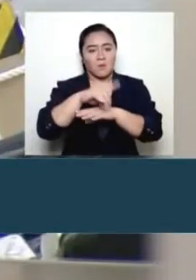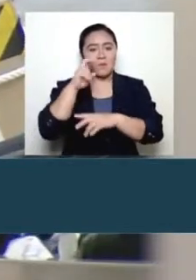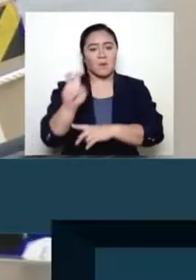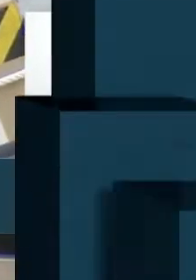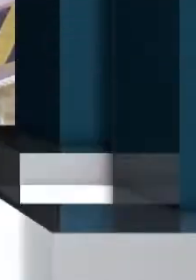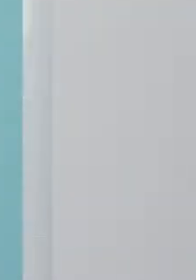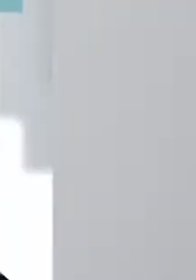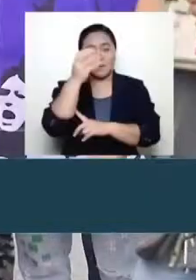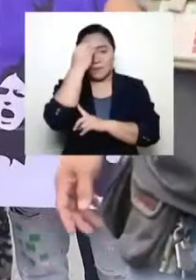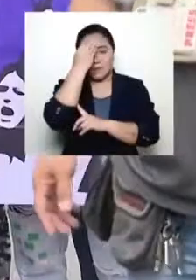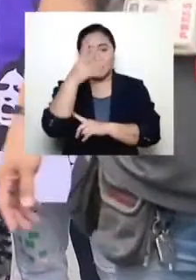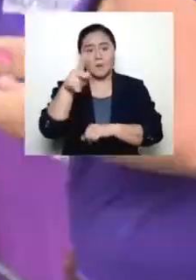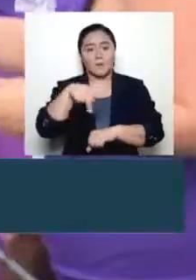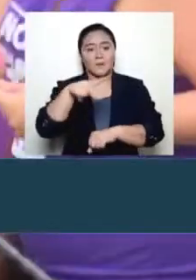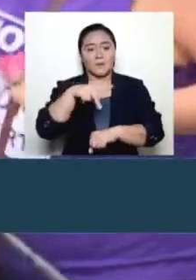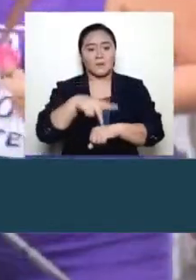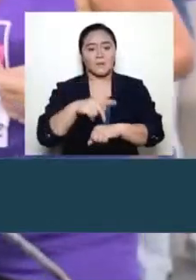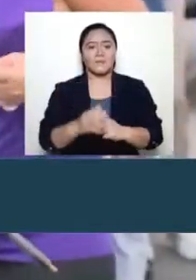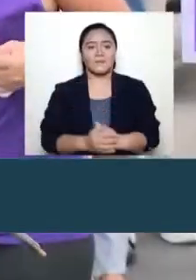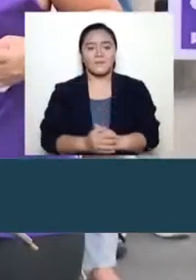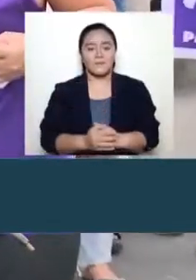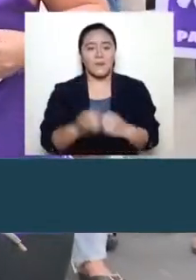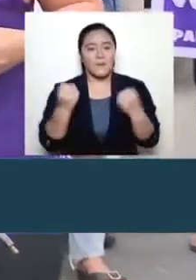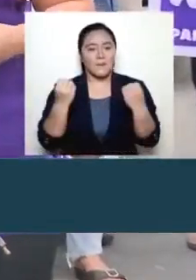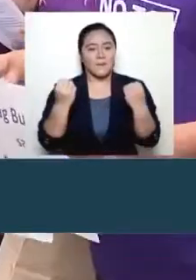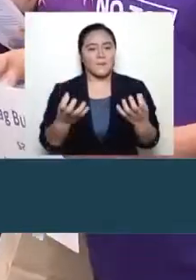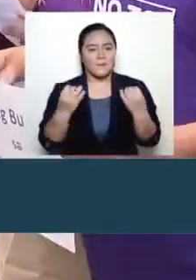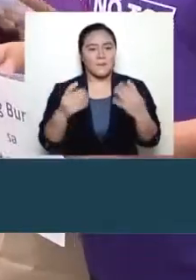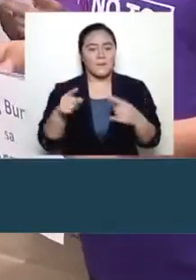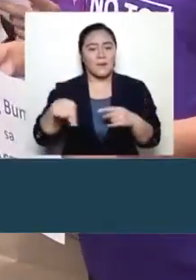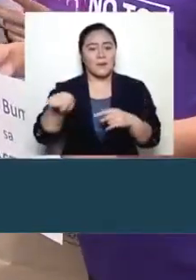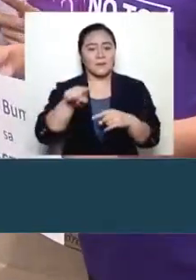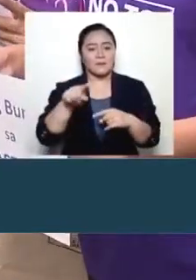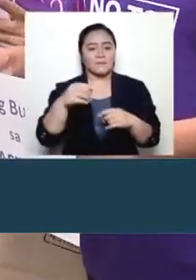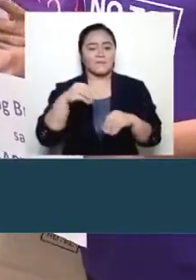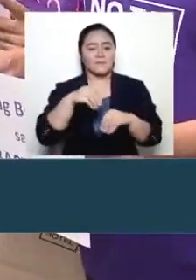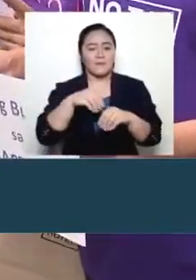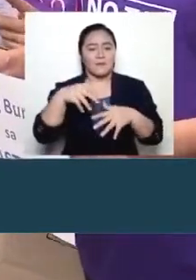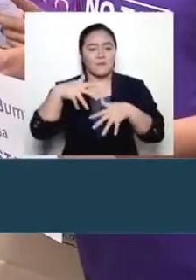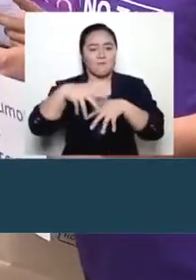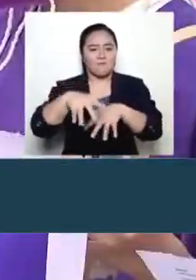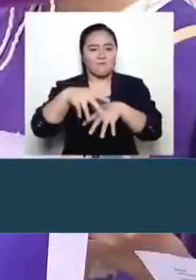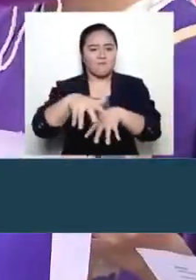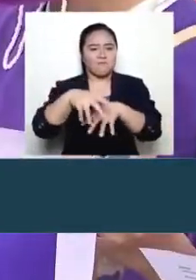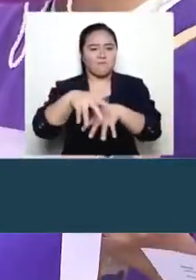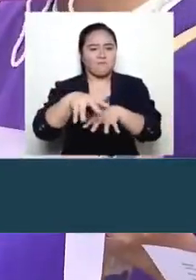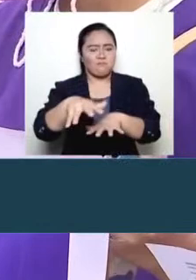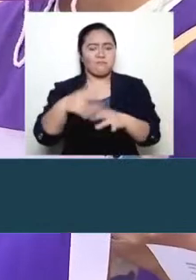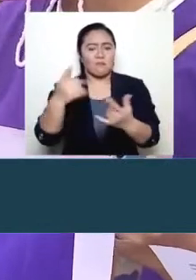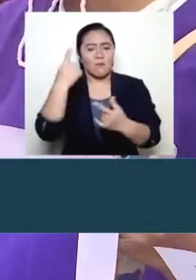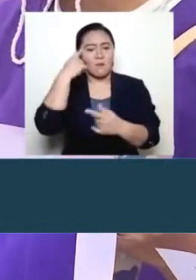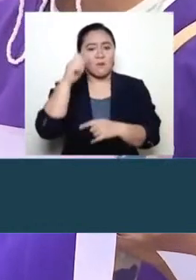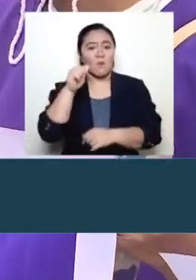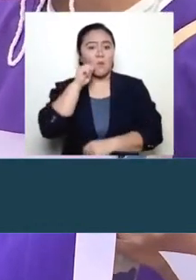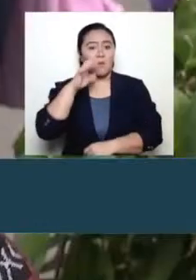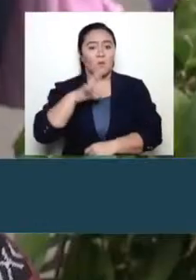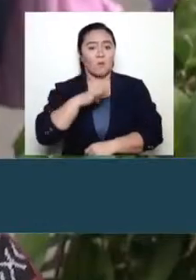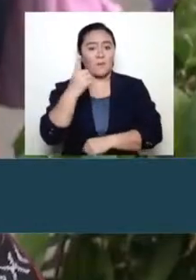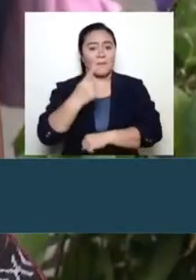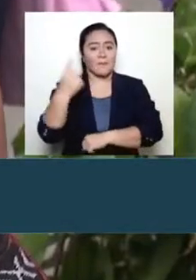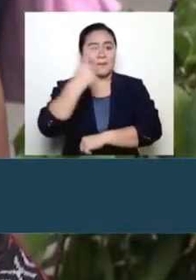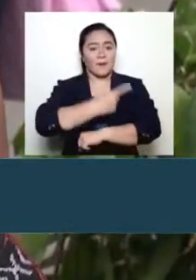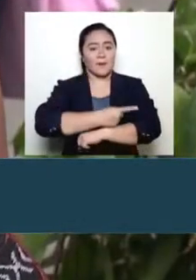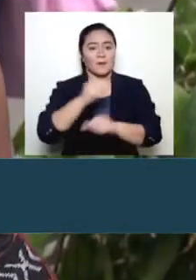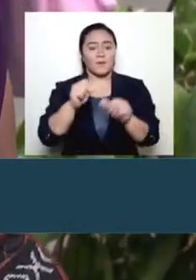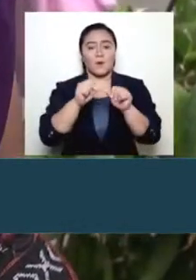Philippines. And thousands march across the world to mark International Women's Day. We talk about the continued